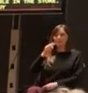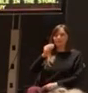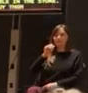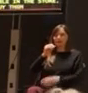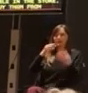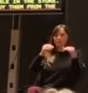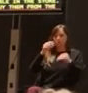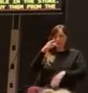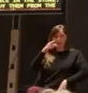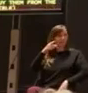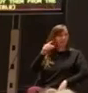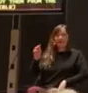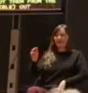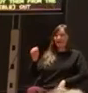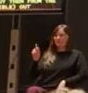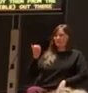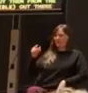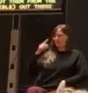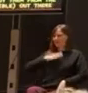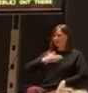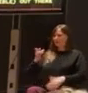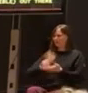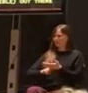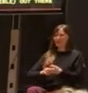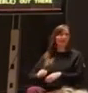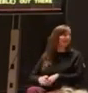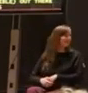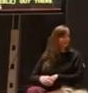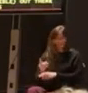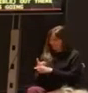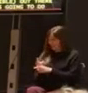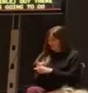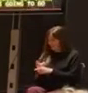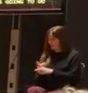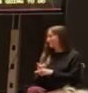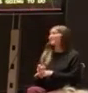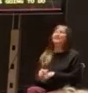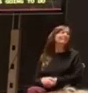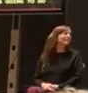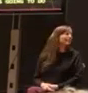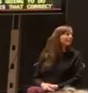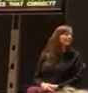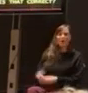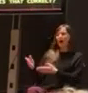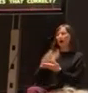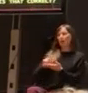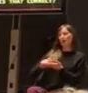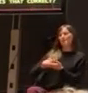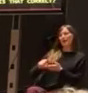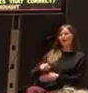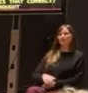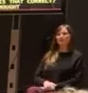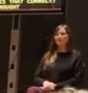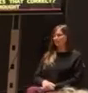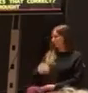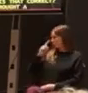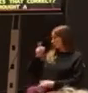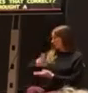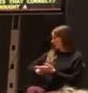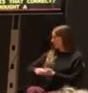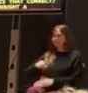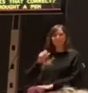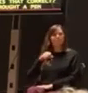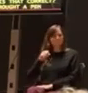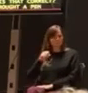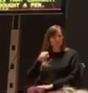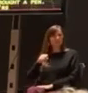there. And Mary is amenable to signing. Is that correct? Mm-hmm. I brought a pen. You're amenable to signing books?